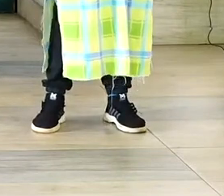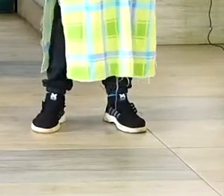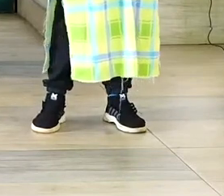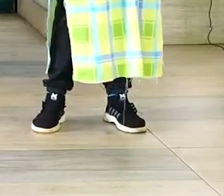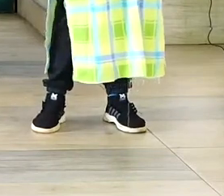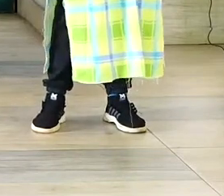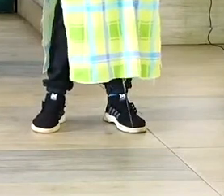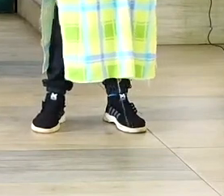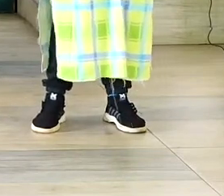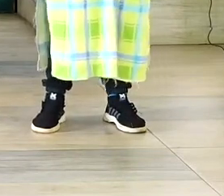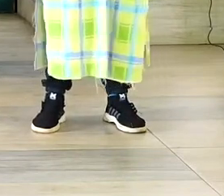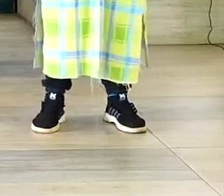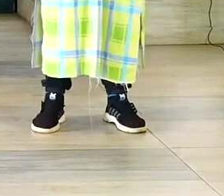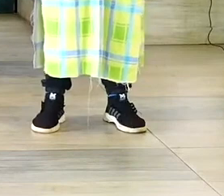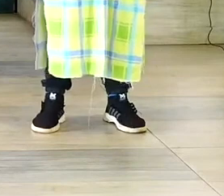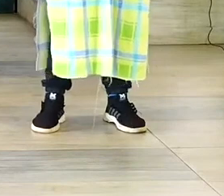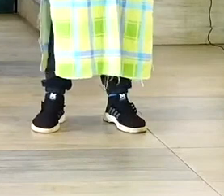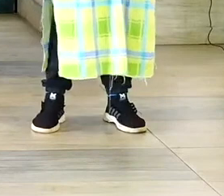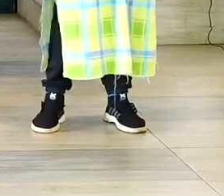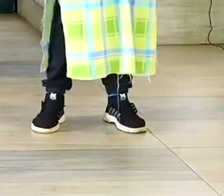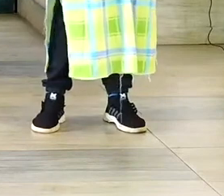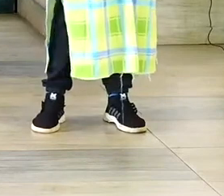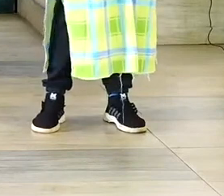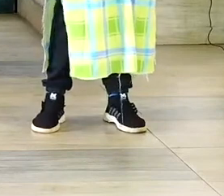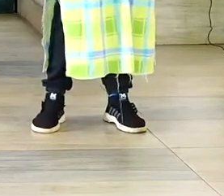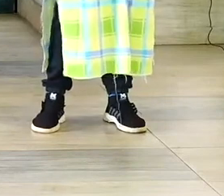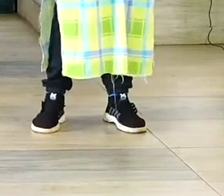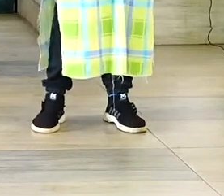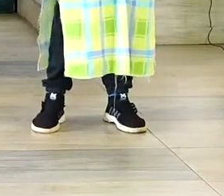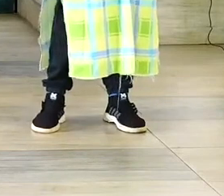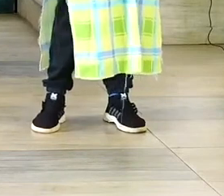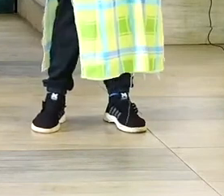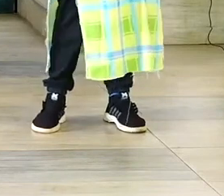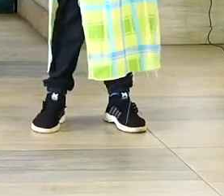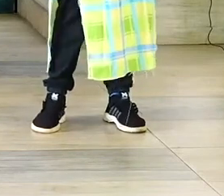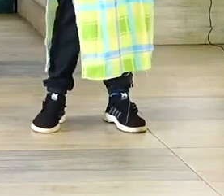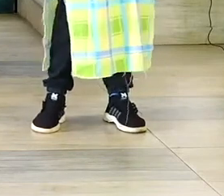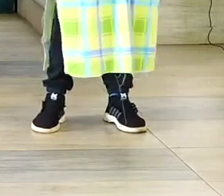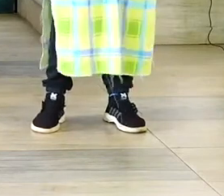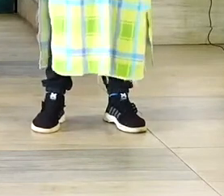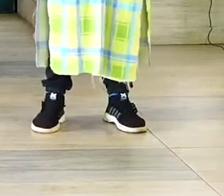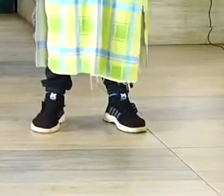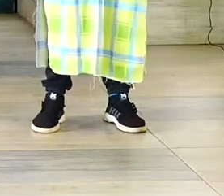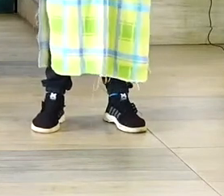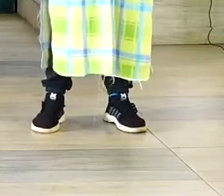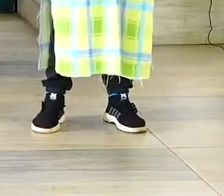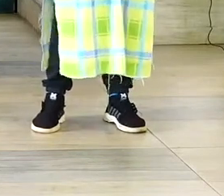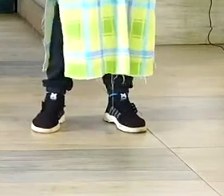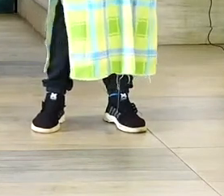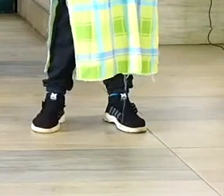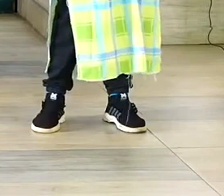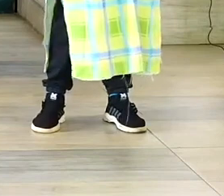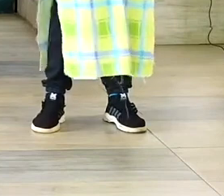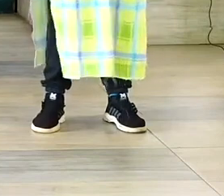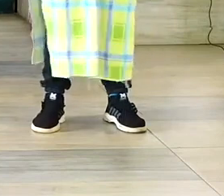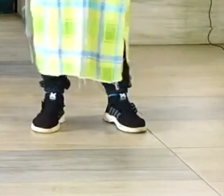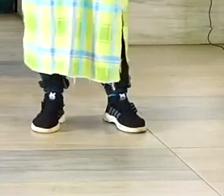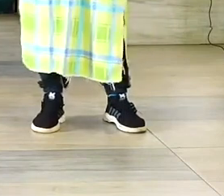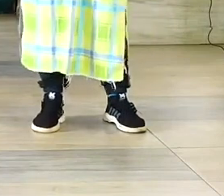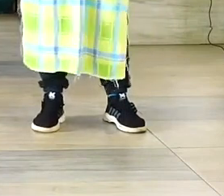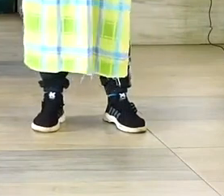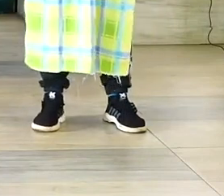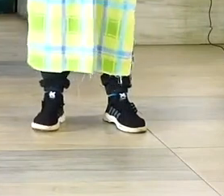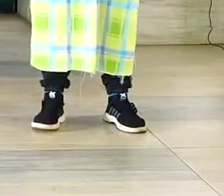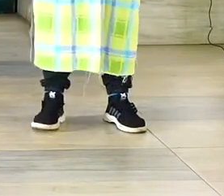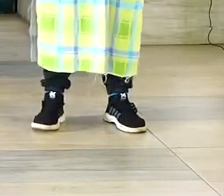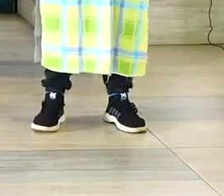help us understand this sermon, and may you help us keep it in our hearts. And in Jesus' name we pray, amen. Amen. And our key